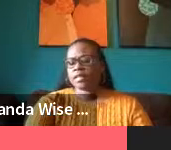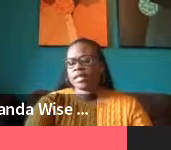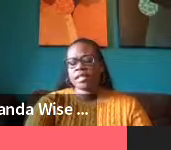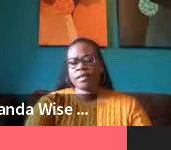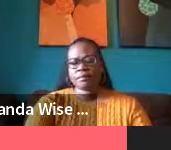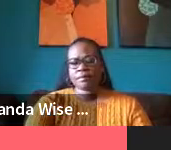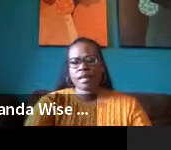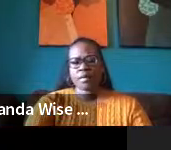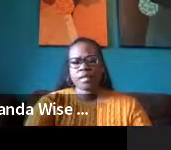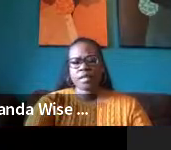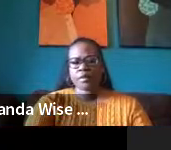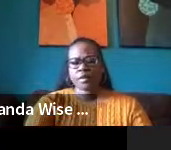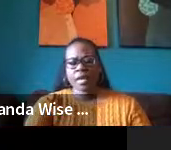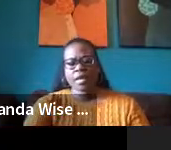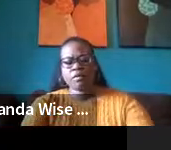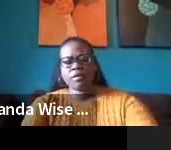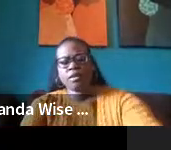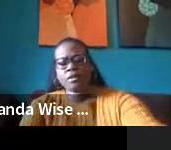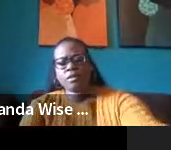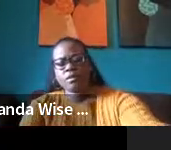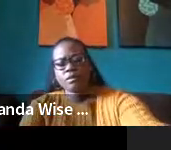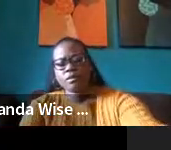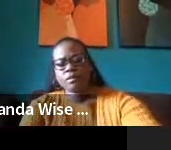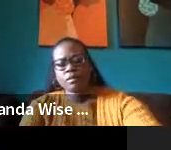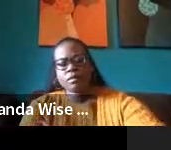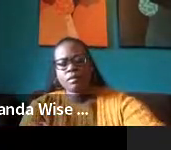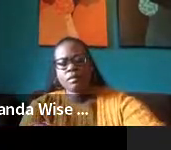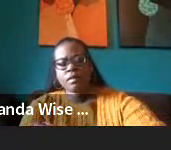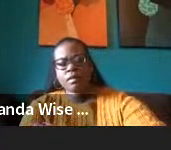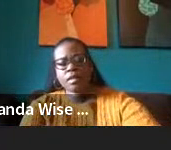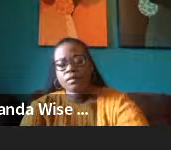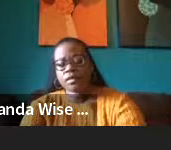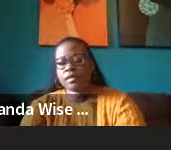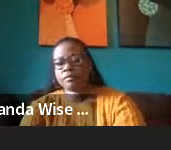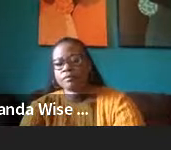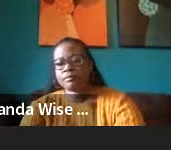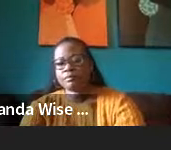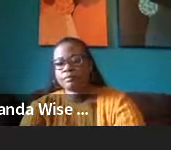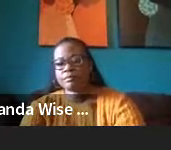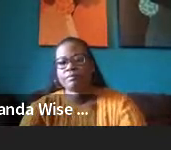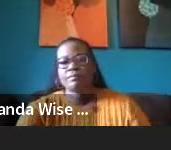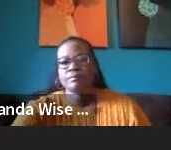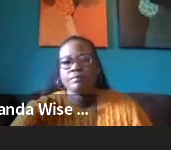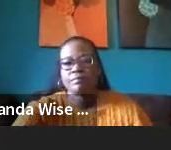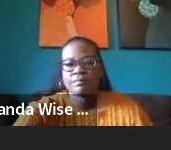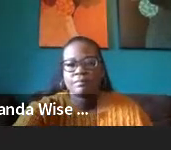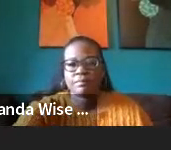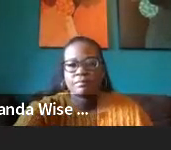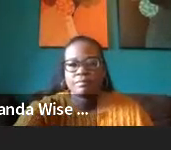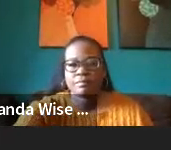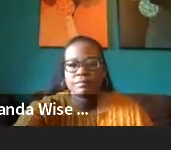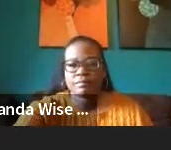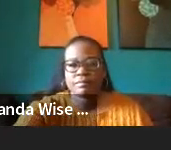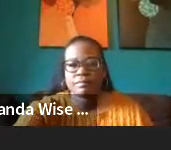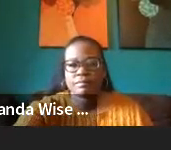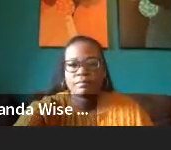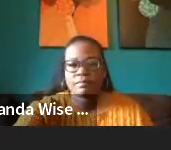And so that's it. I'm going to turn it back over to Kelsey.